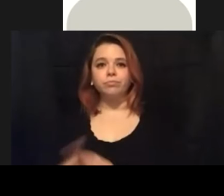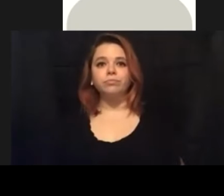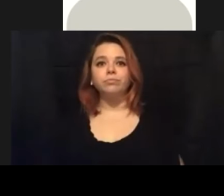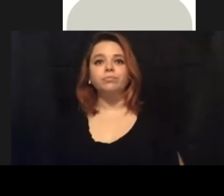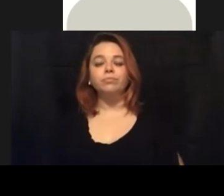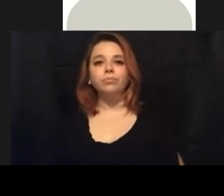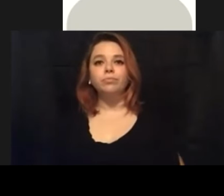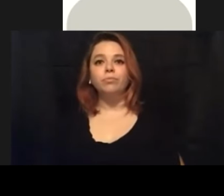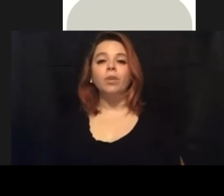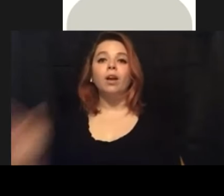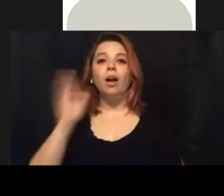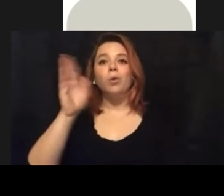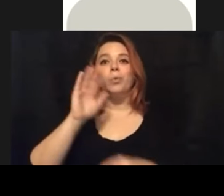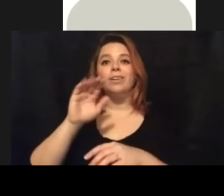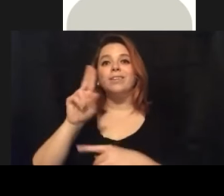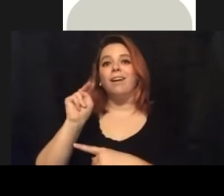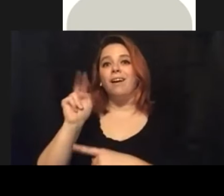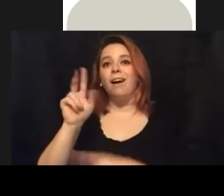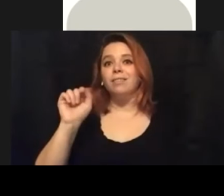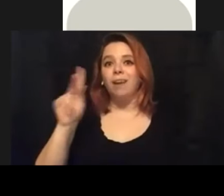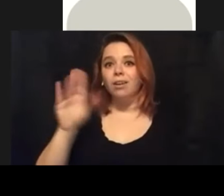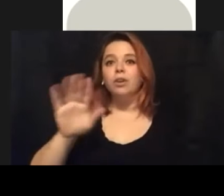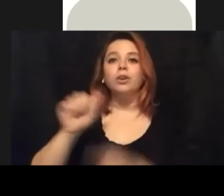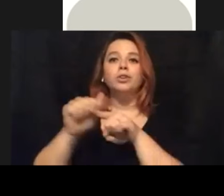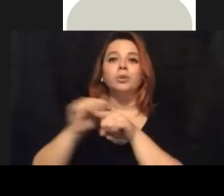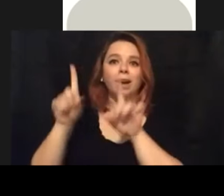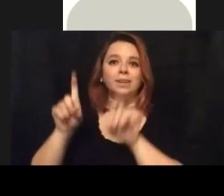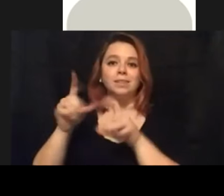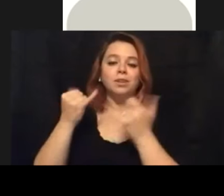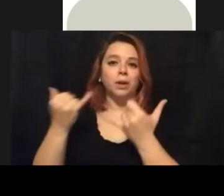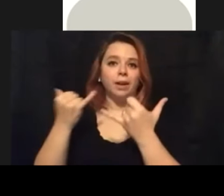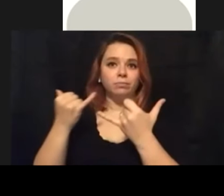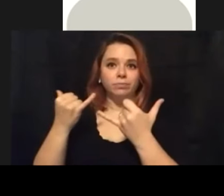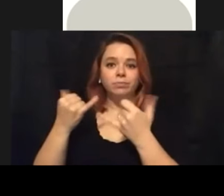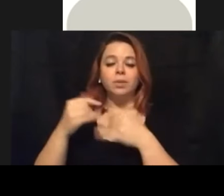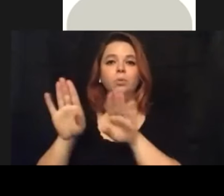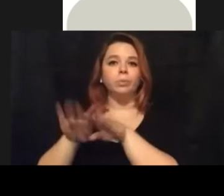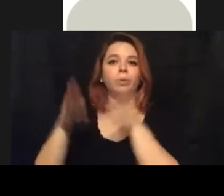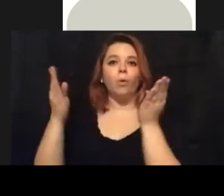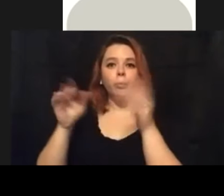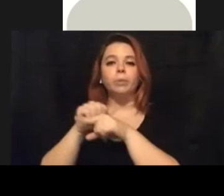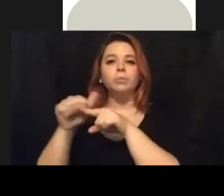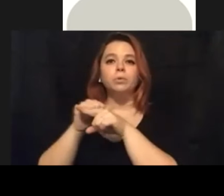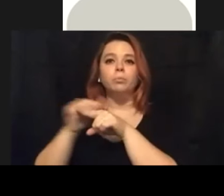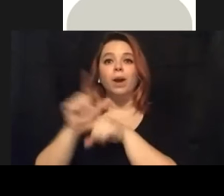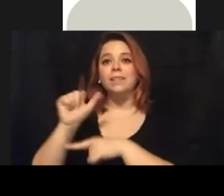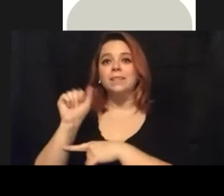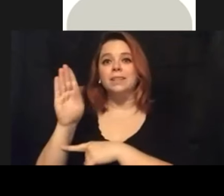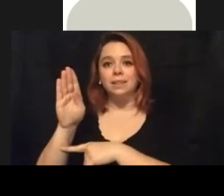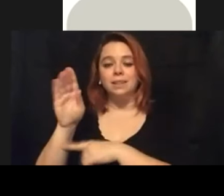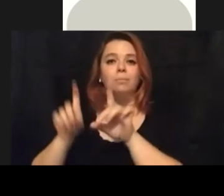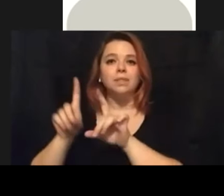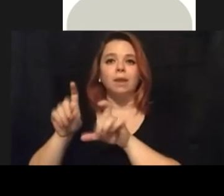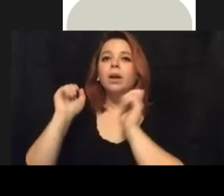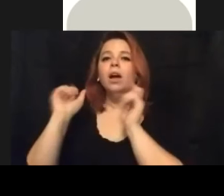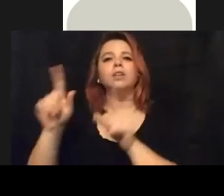unlock your practice lab exam now, okay? This practice lab exam, as I've mentioned before, is all questions